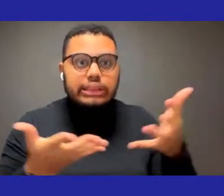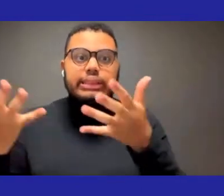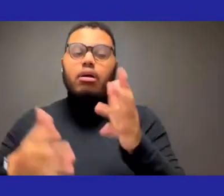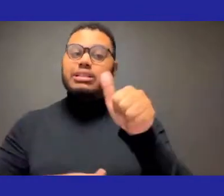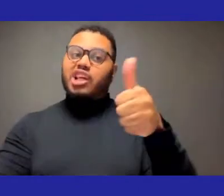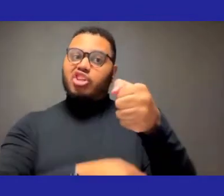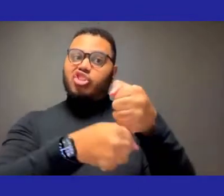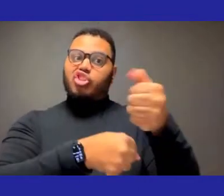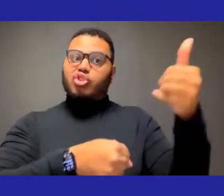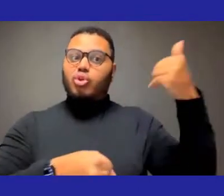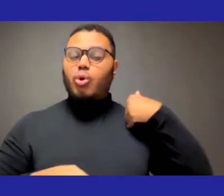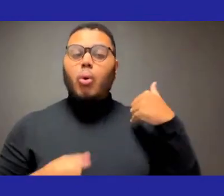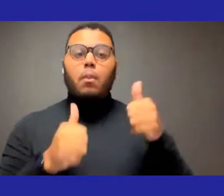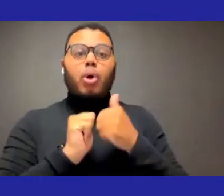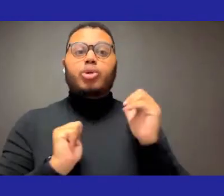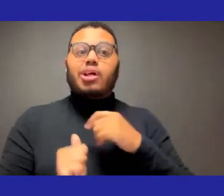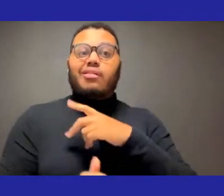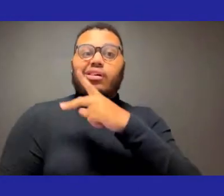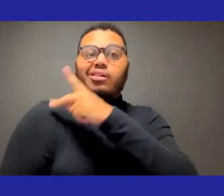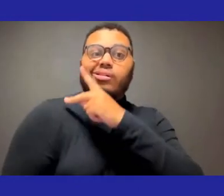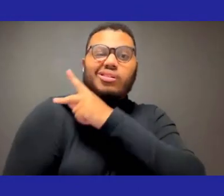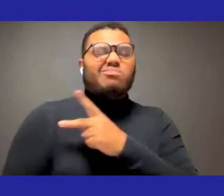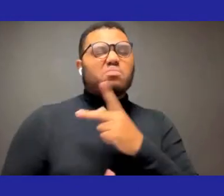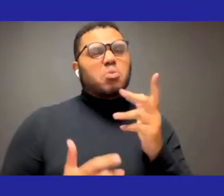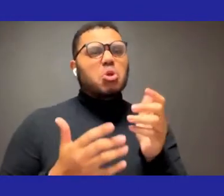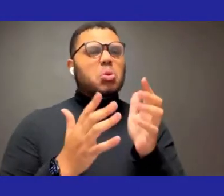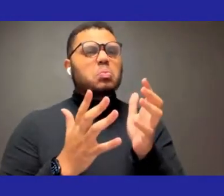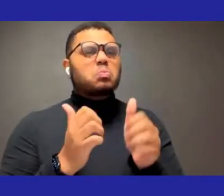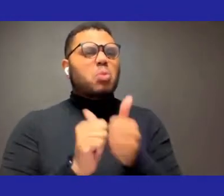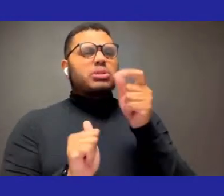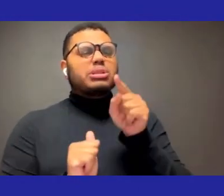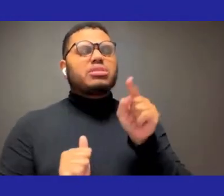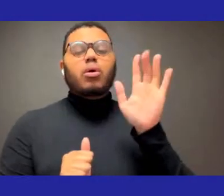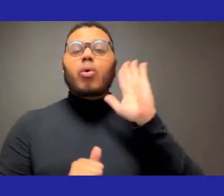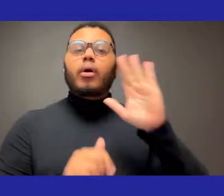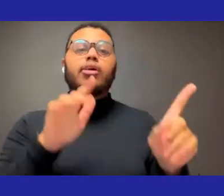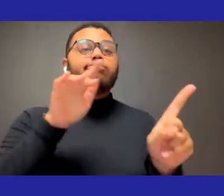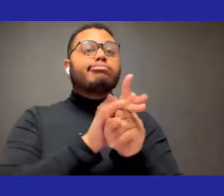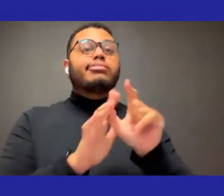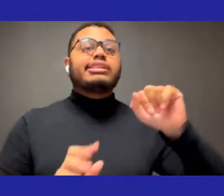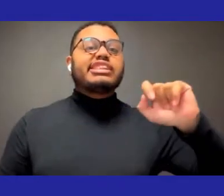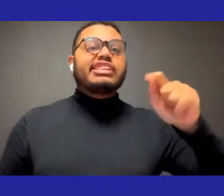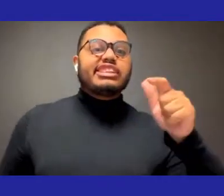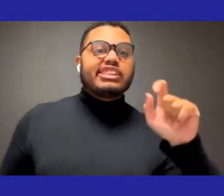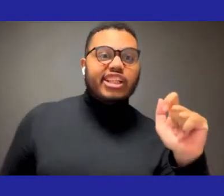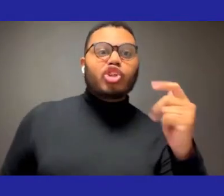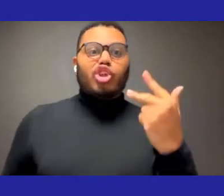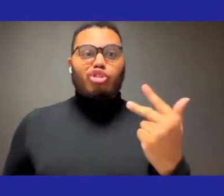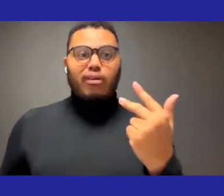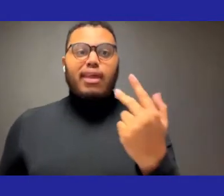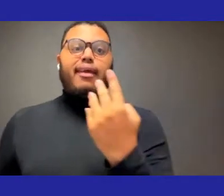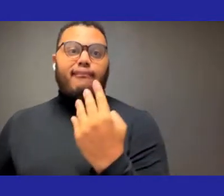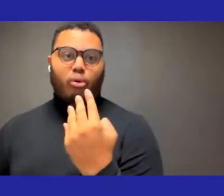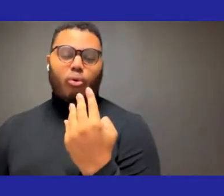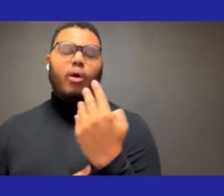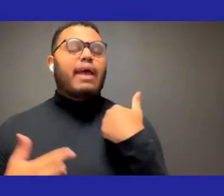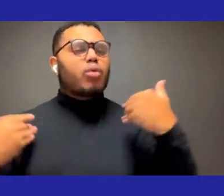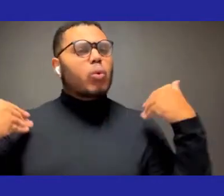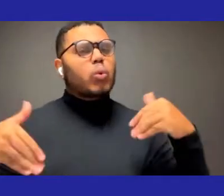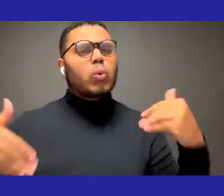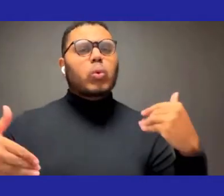of our patients, good majority of our patients would show up at stages 3 and 4 and have a very poor